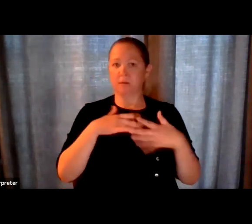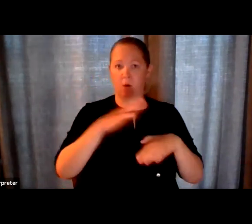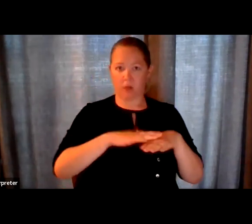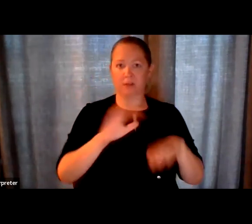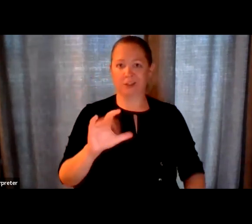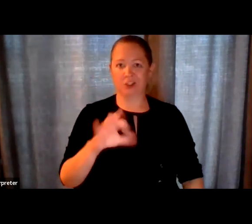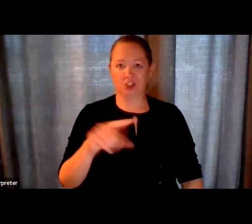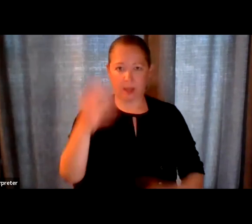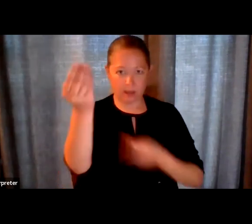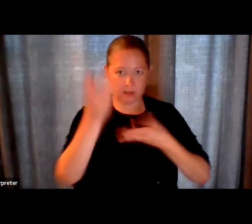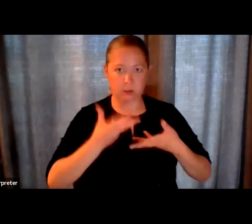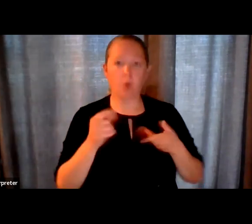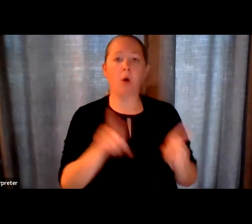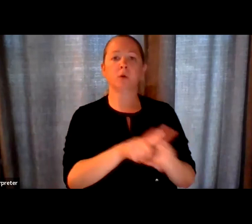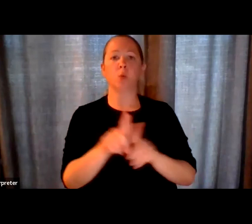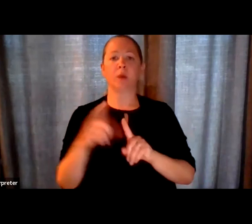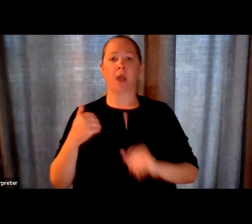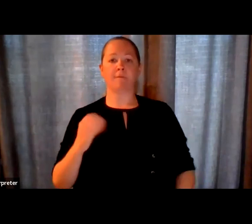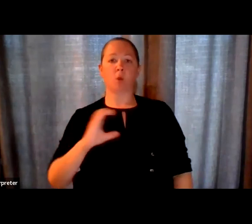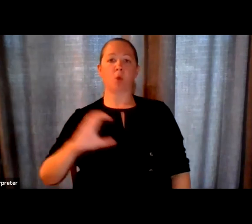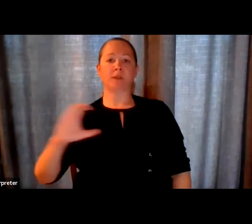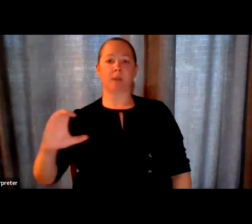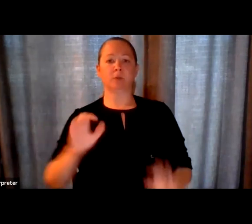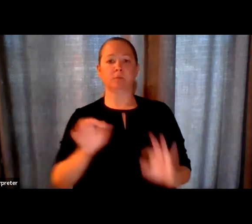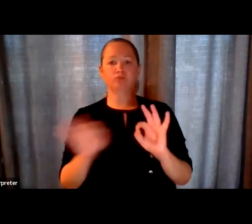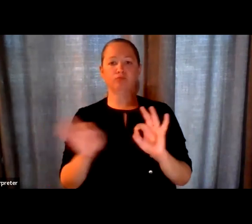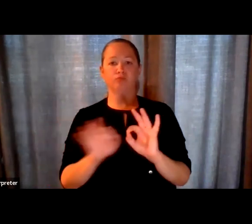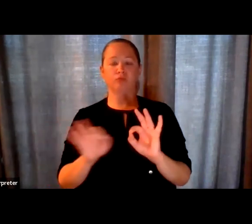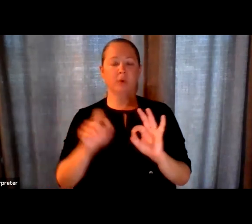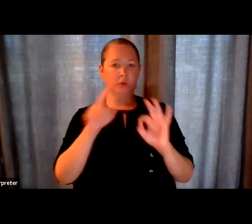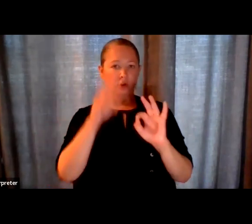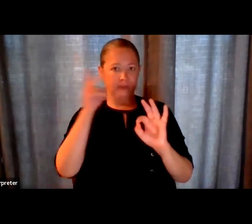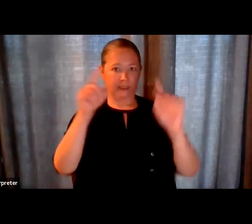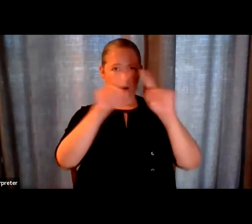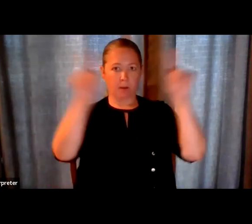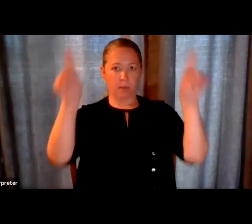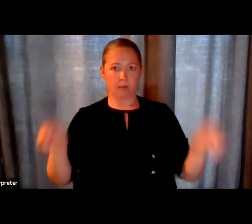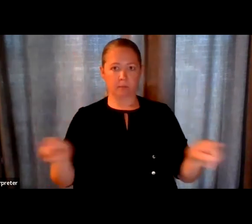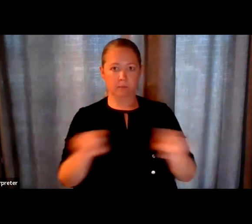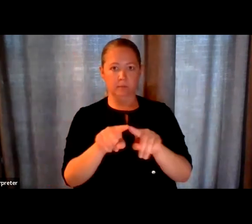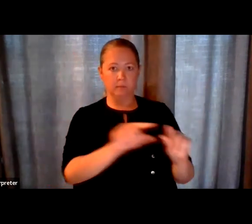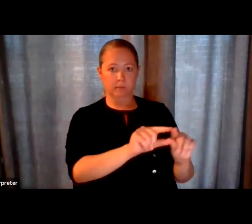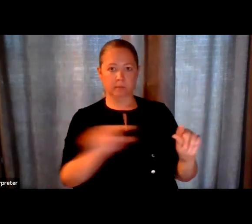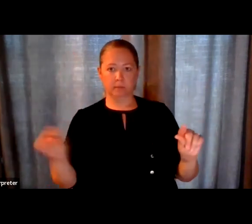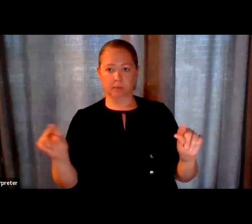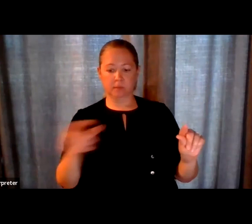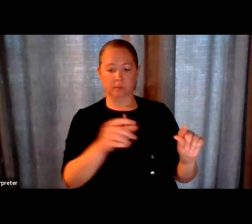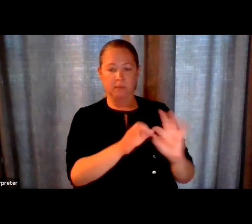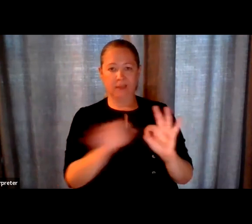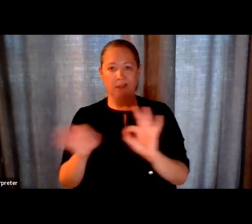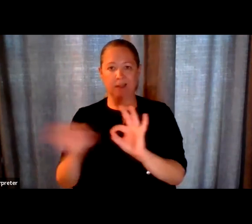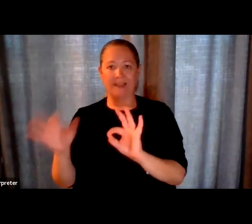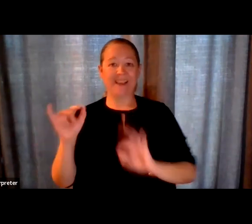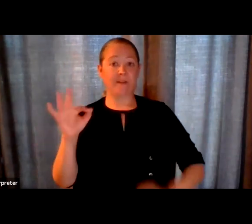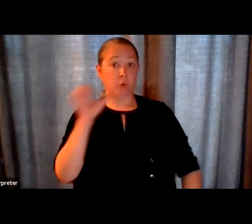which should be displaying on the bottom of your screen. If not, along the bottom of your screen, there should be a